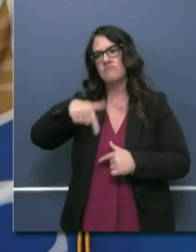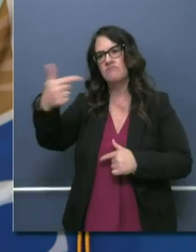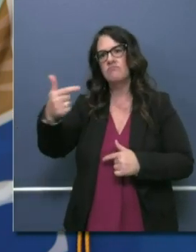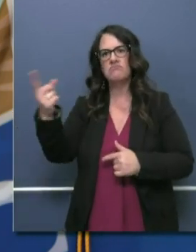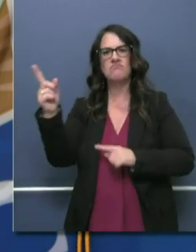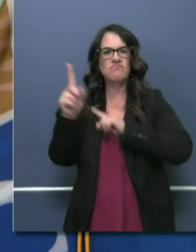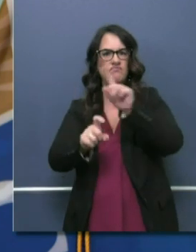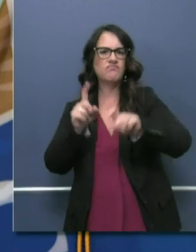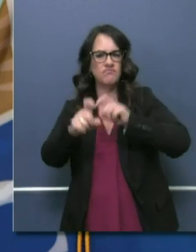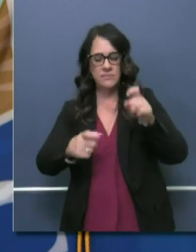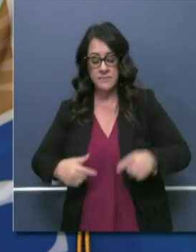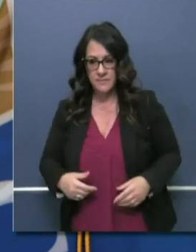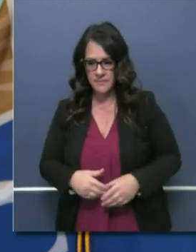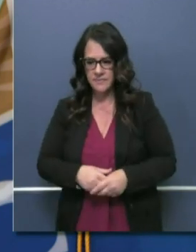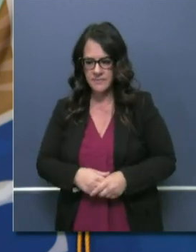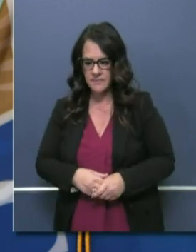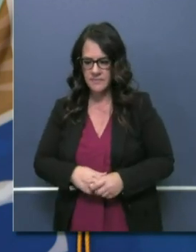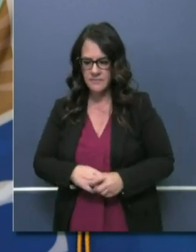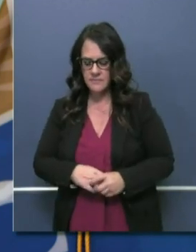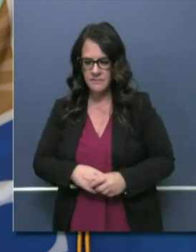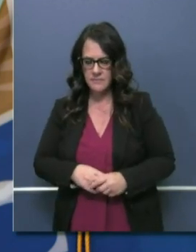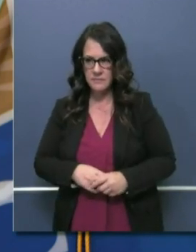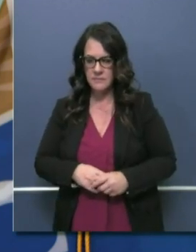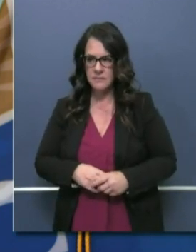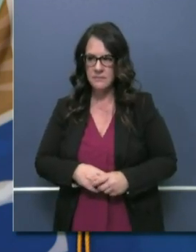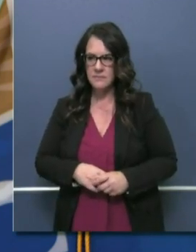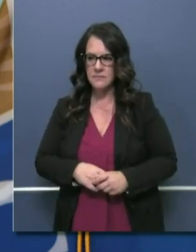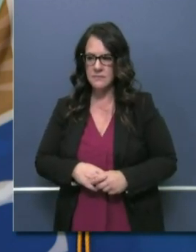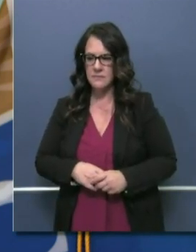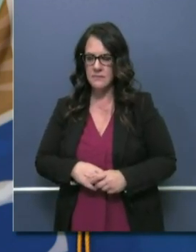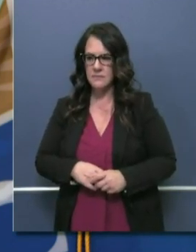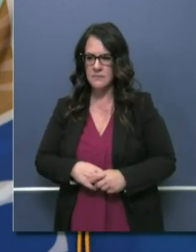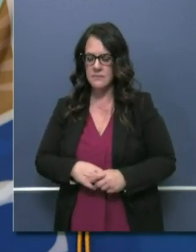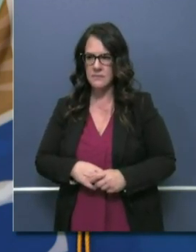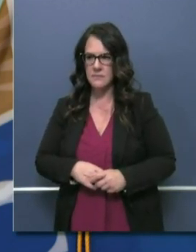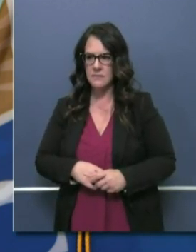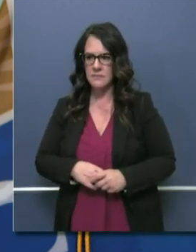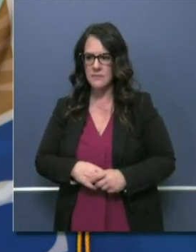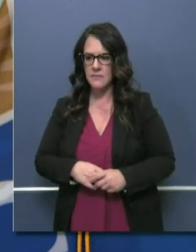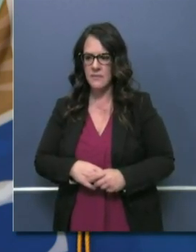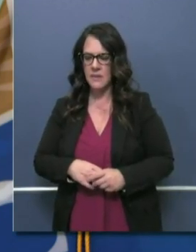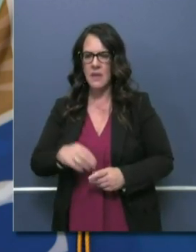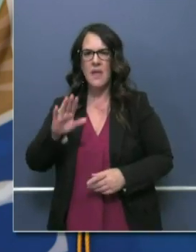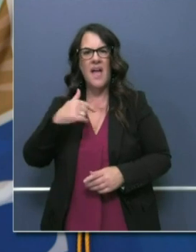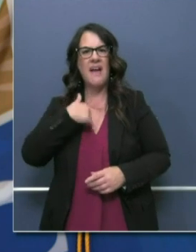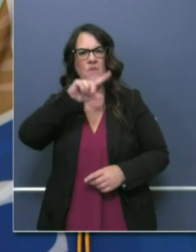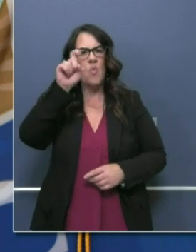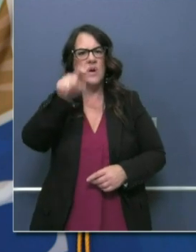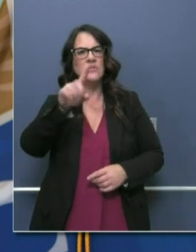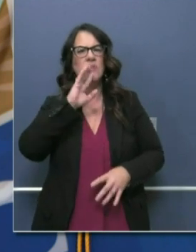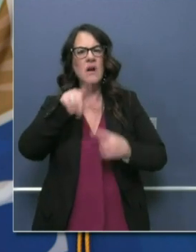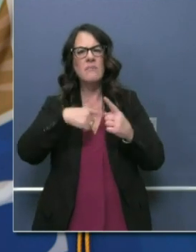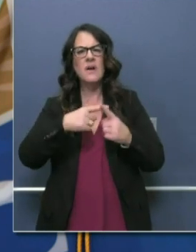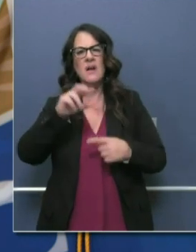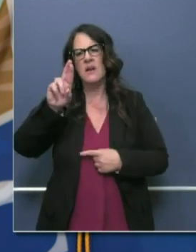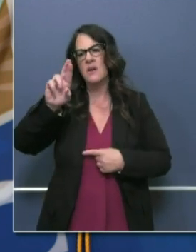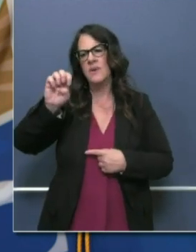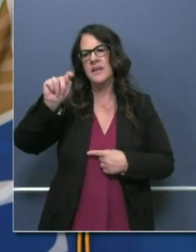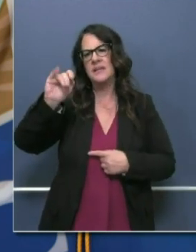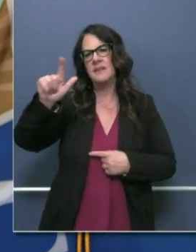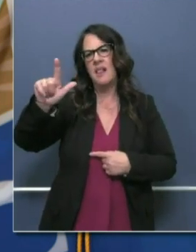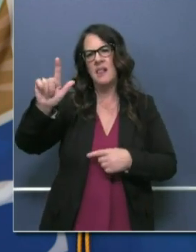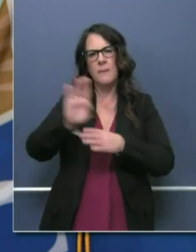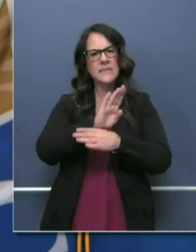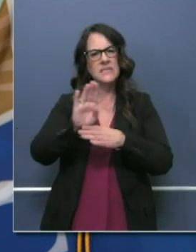Hi, Governor. Hope you're doing well. A couple quick questions. One is your modification of the retail